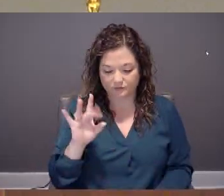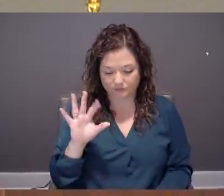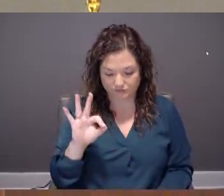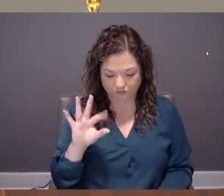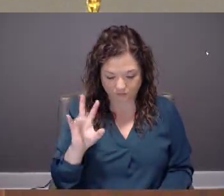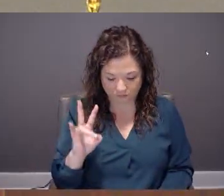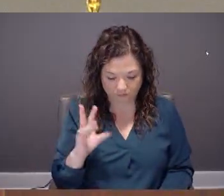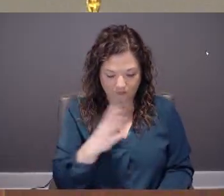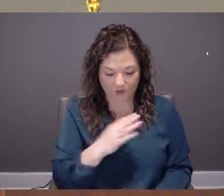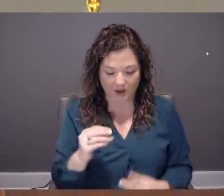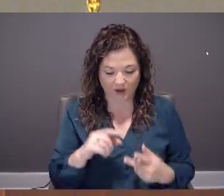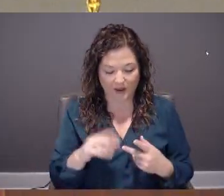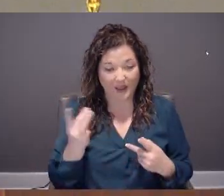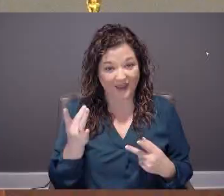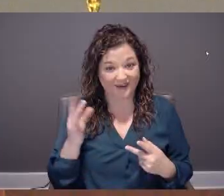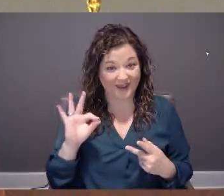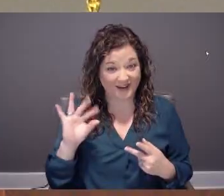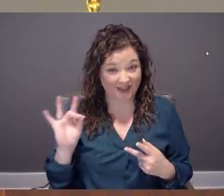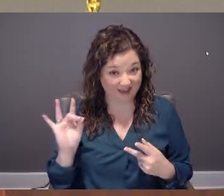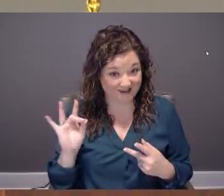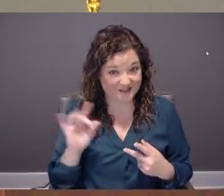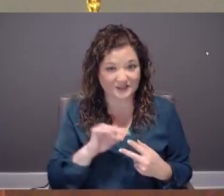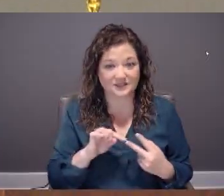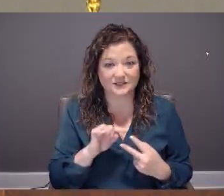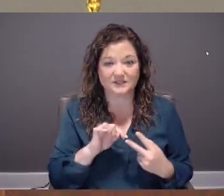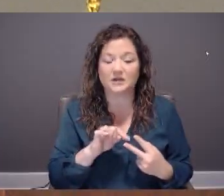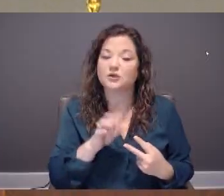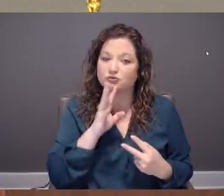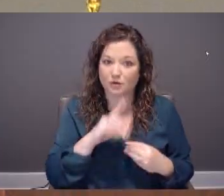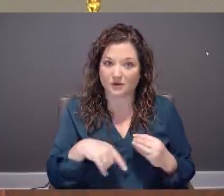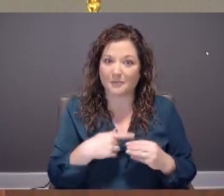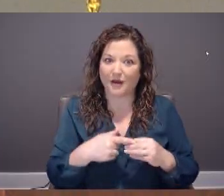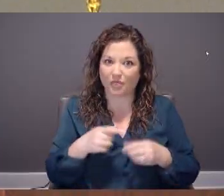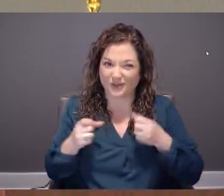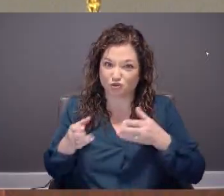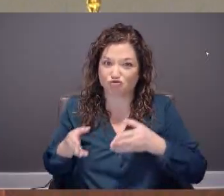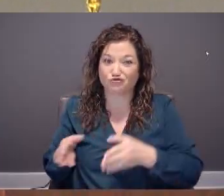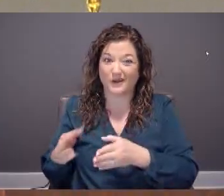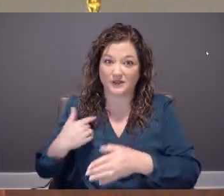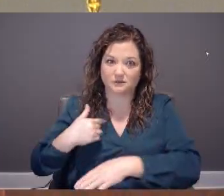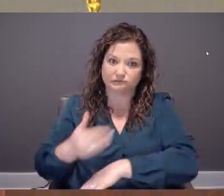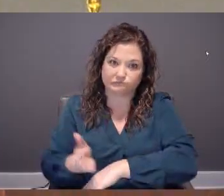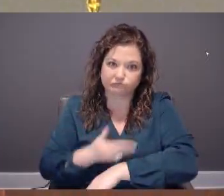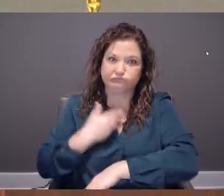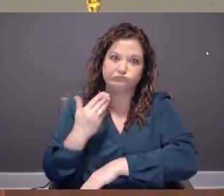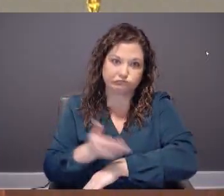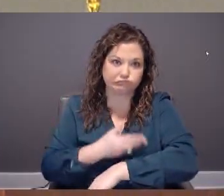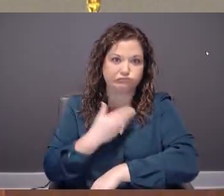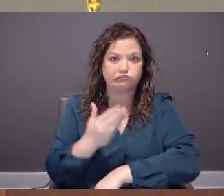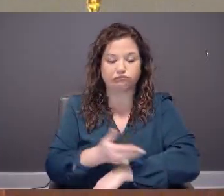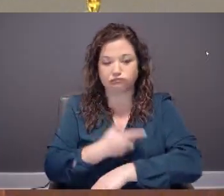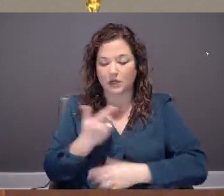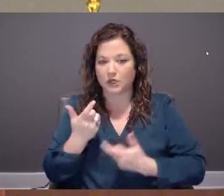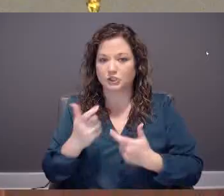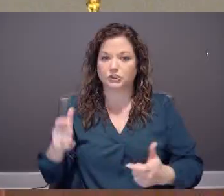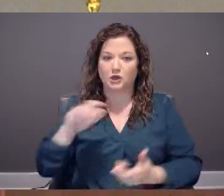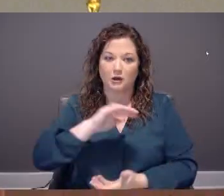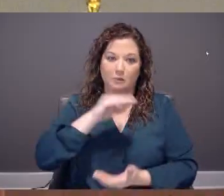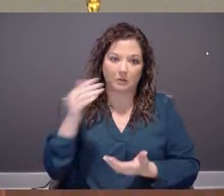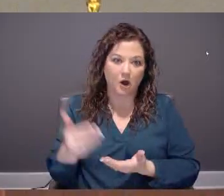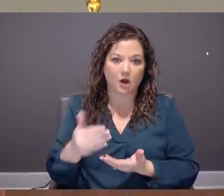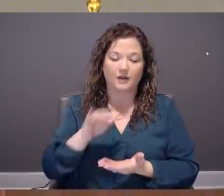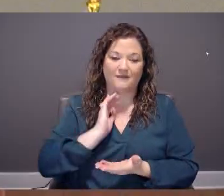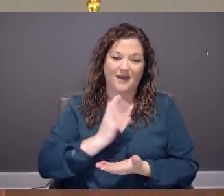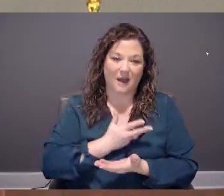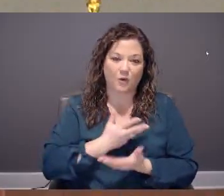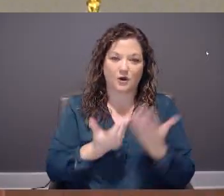898. We talk a lot about the streets that we're working on, and it's a big giant part of our budget every year and a giant part of our prioritization. But these